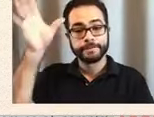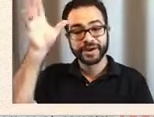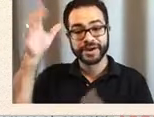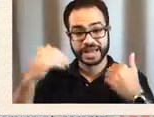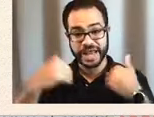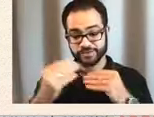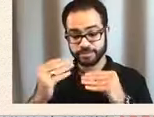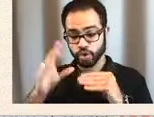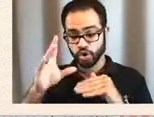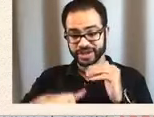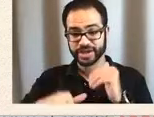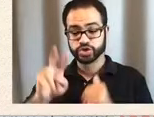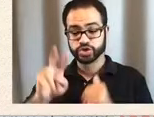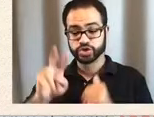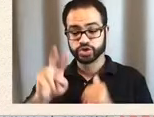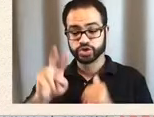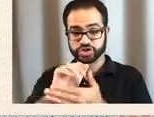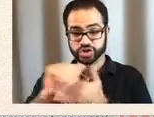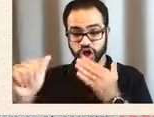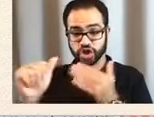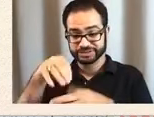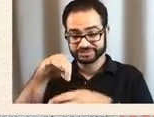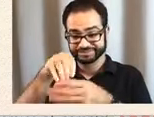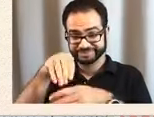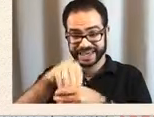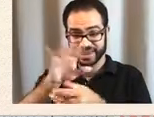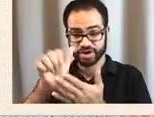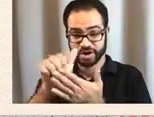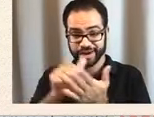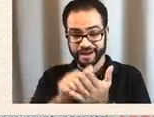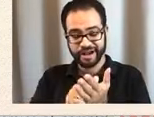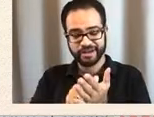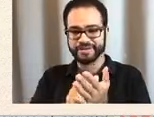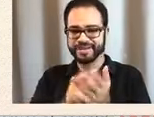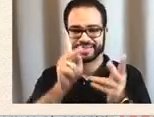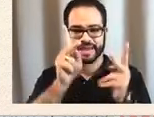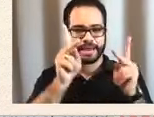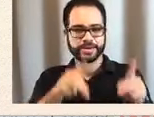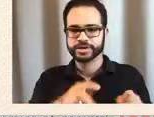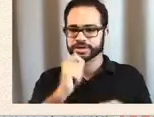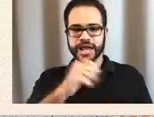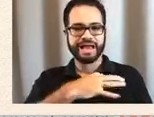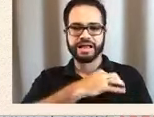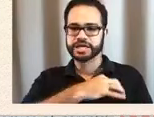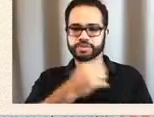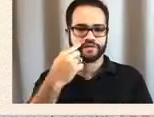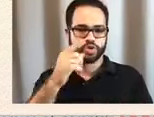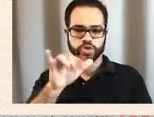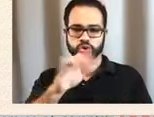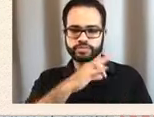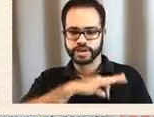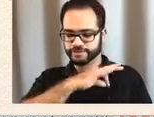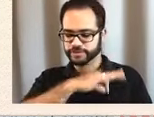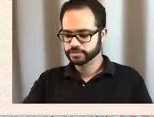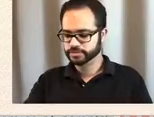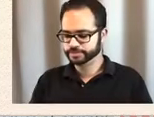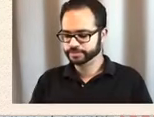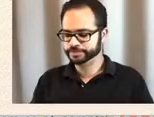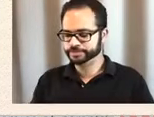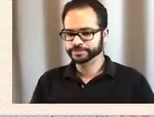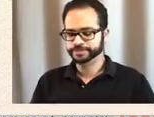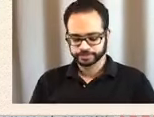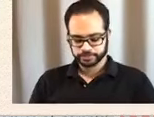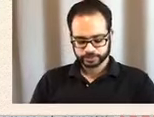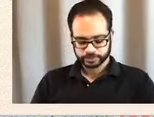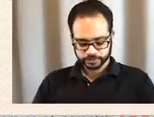countable assets, then the individual is not going to be eligible for those benefits. But when the individual with